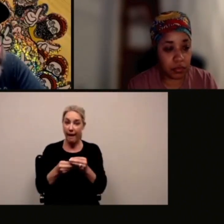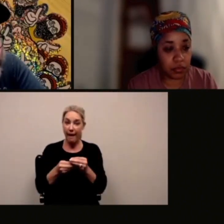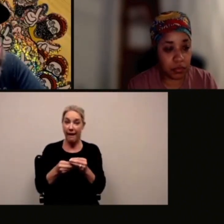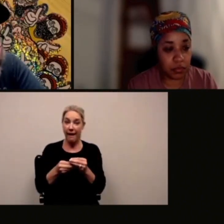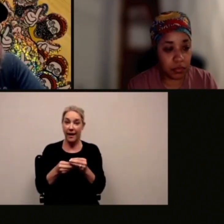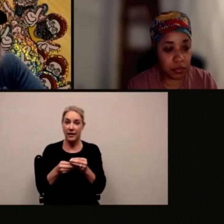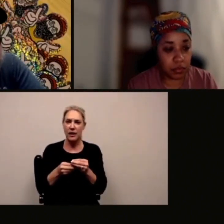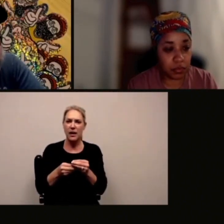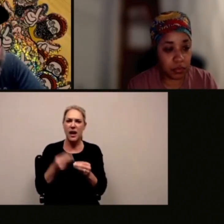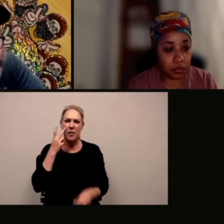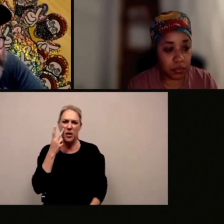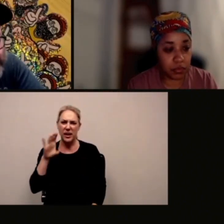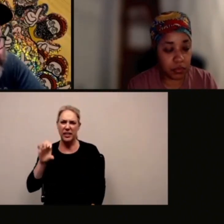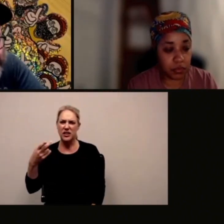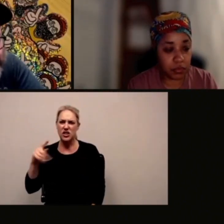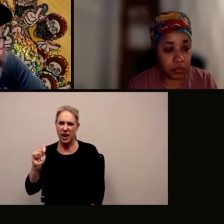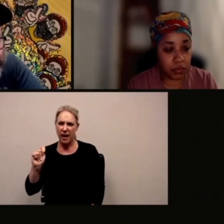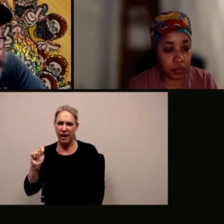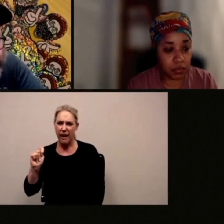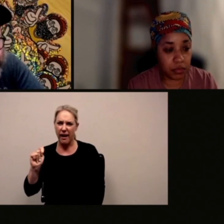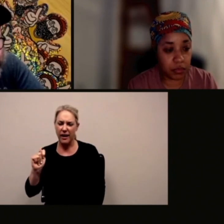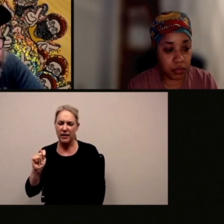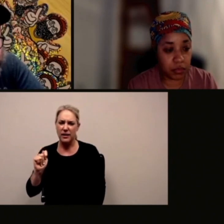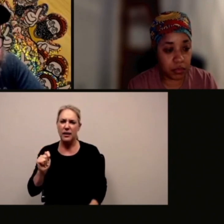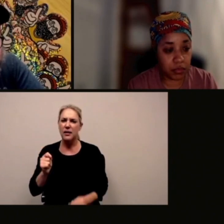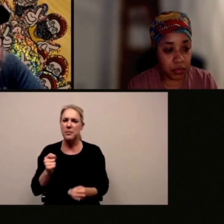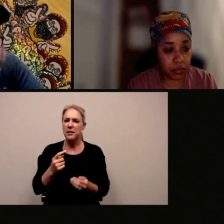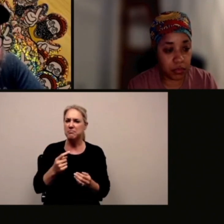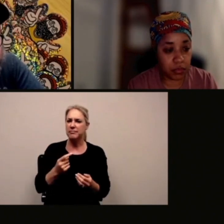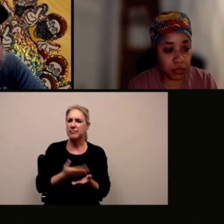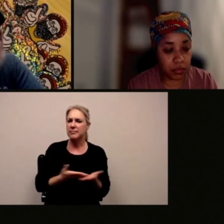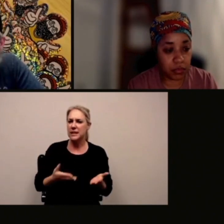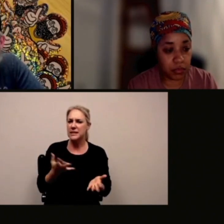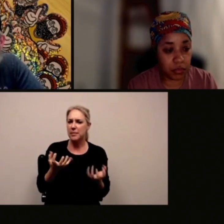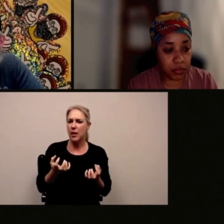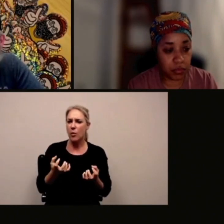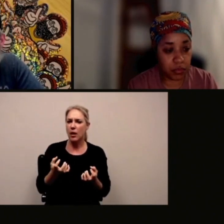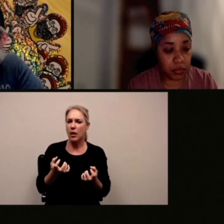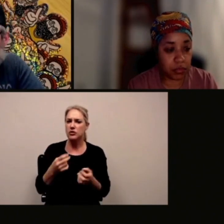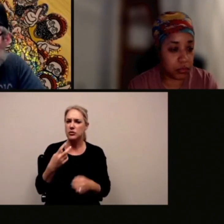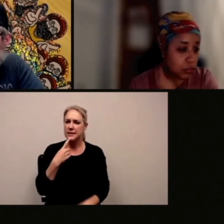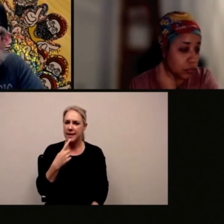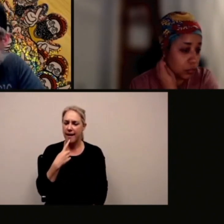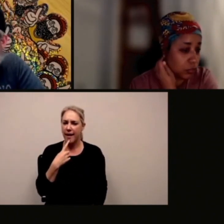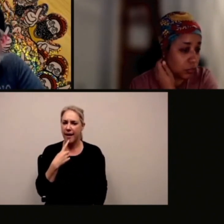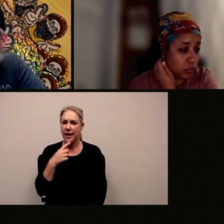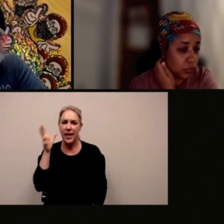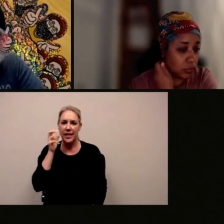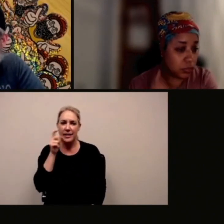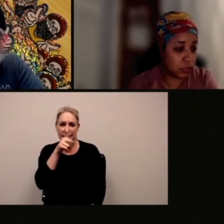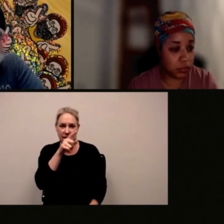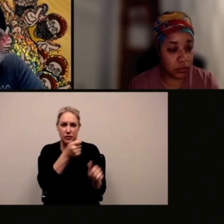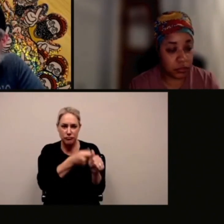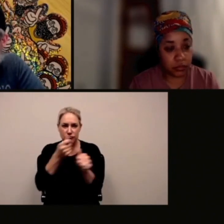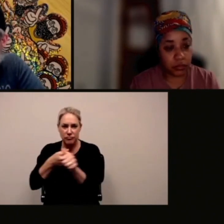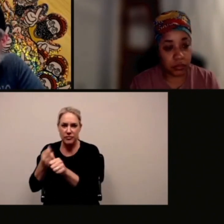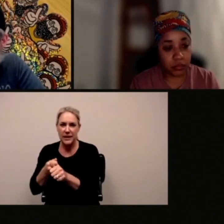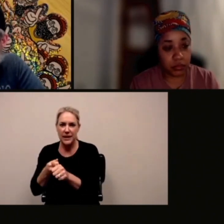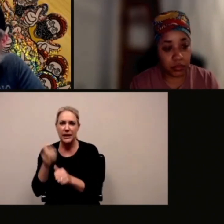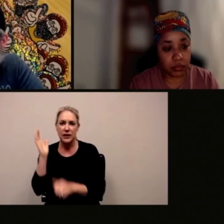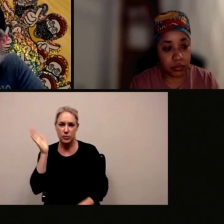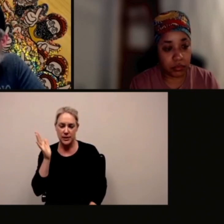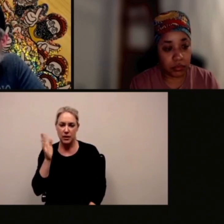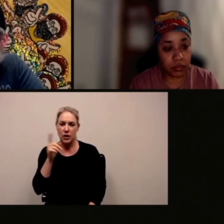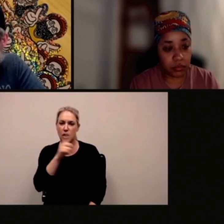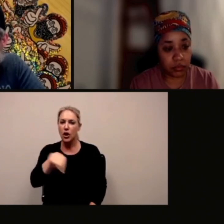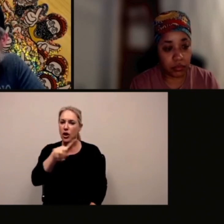chat. But something I was going to say before reading even the chat is listening to each of you. You're each at different levels. So Carla, you start